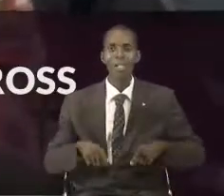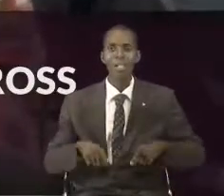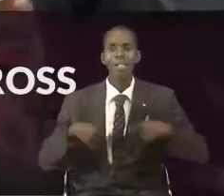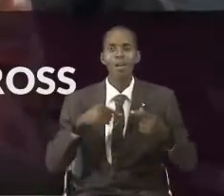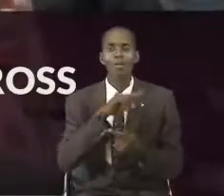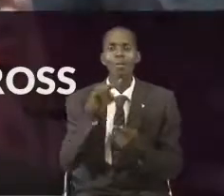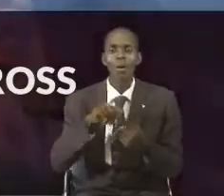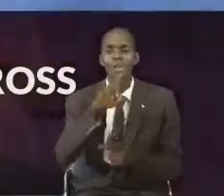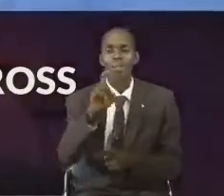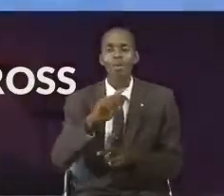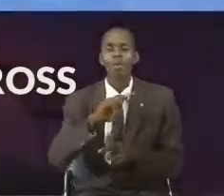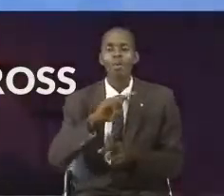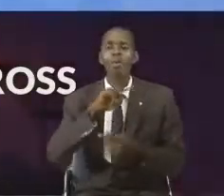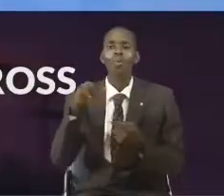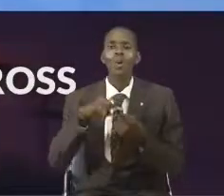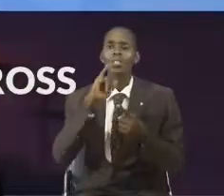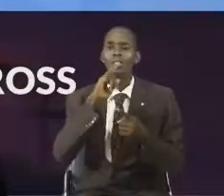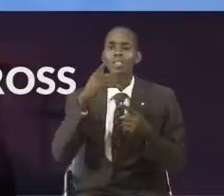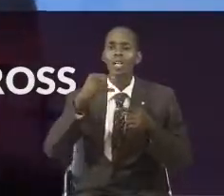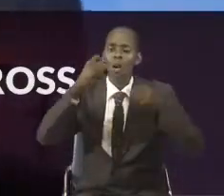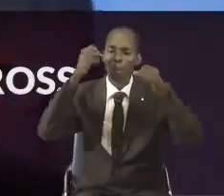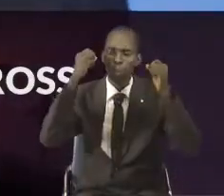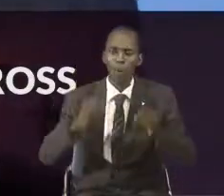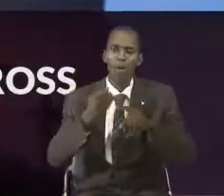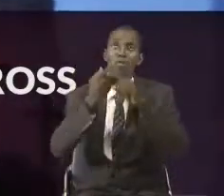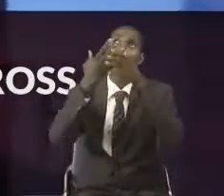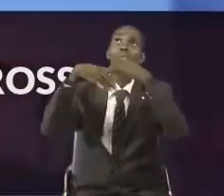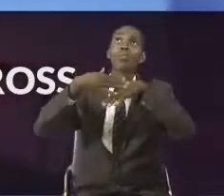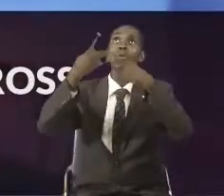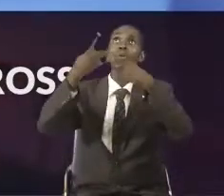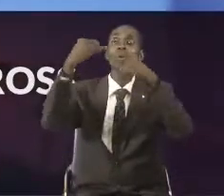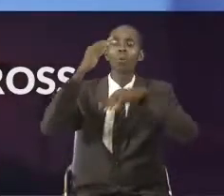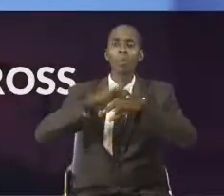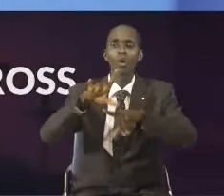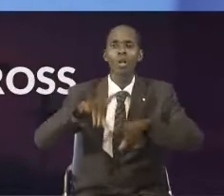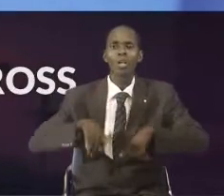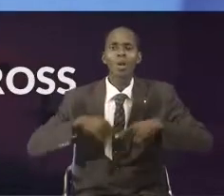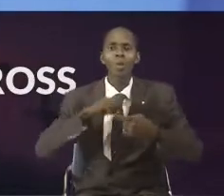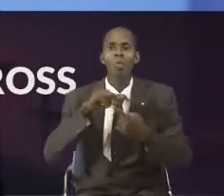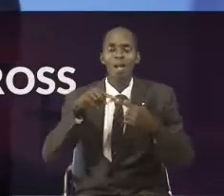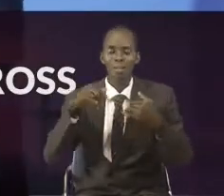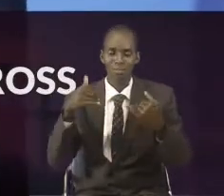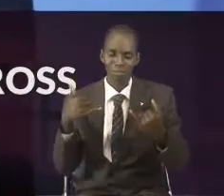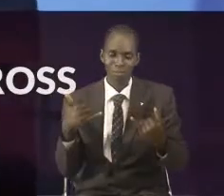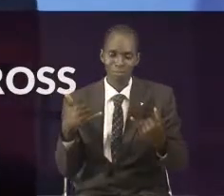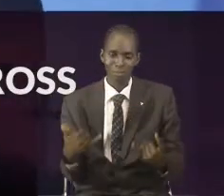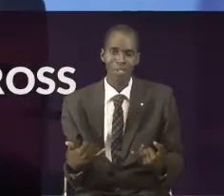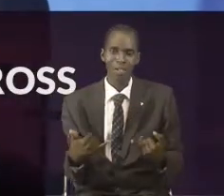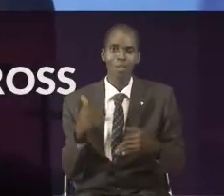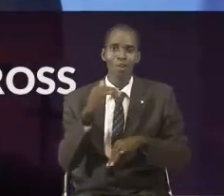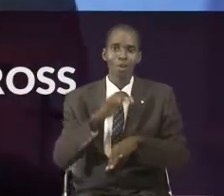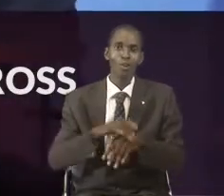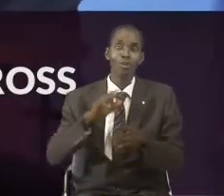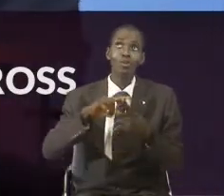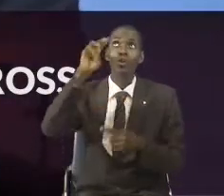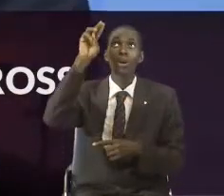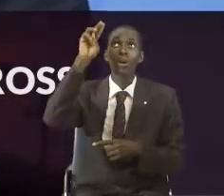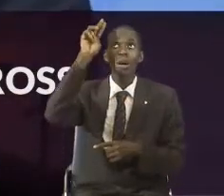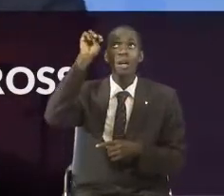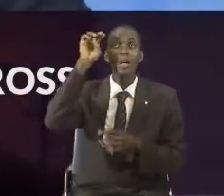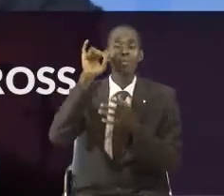is your happy, healthy life? When is the power from heaven going to come upon your